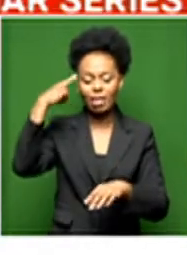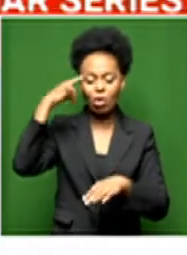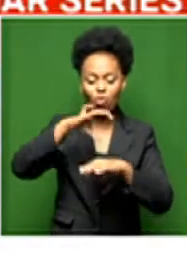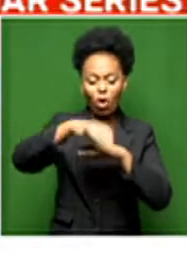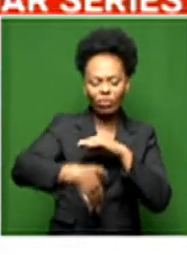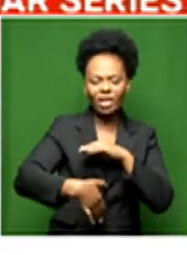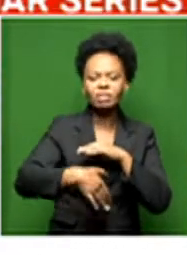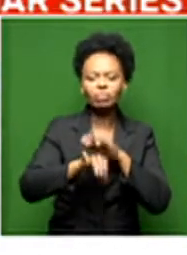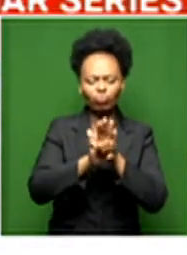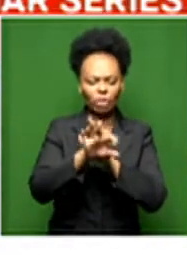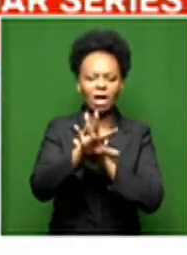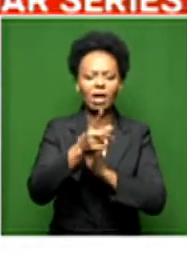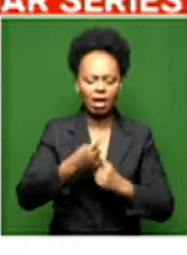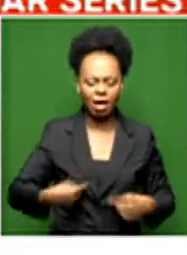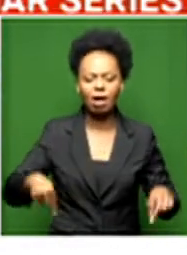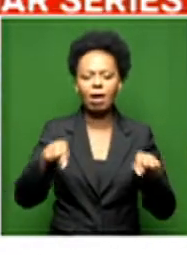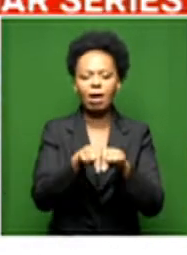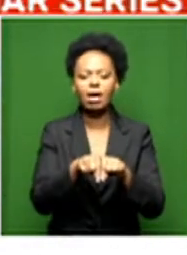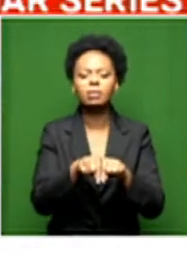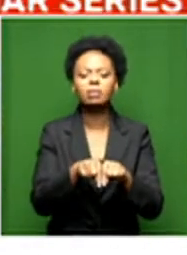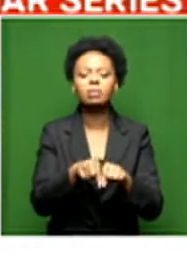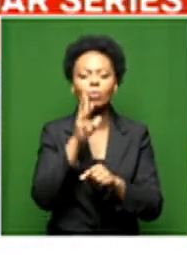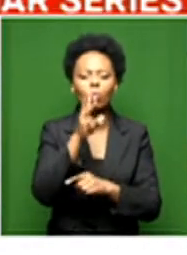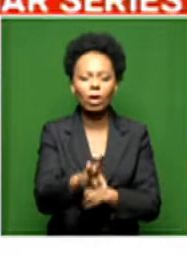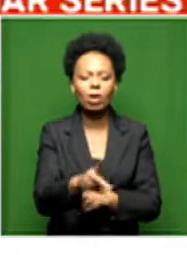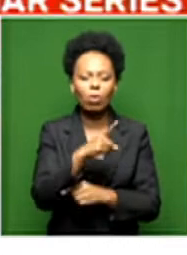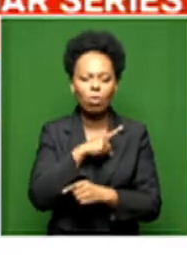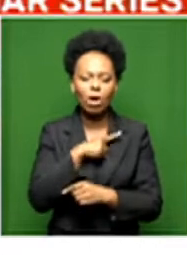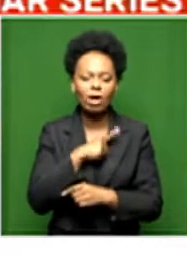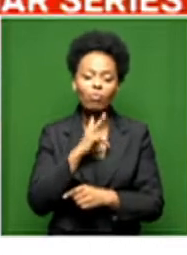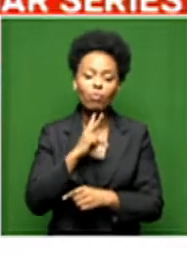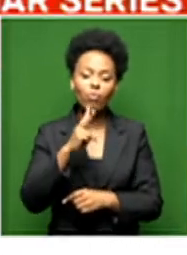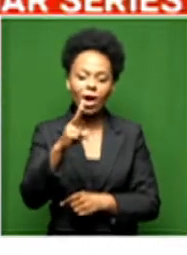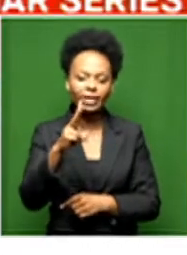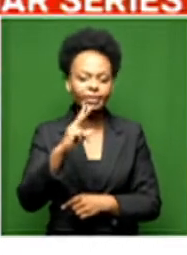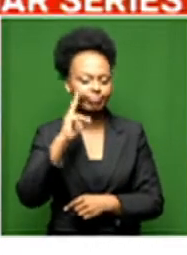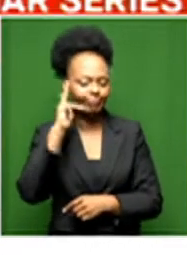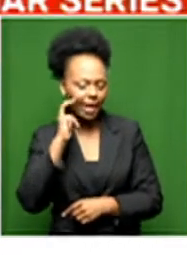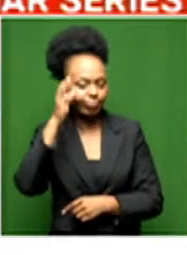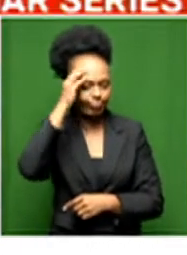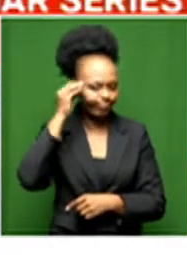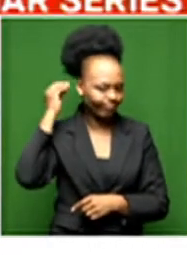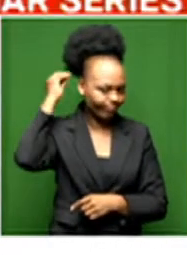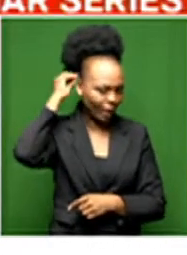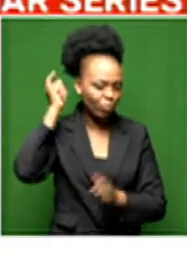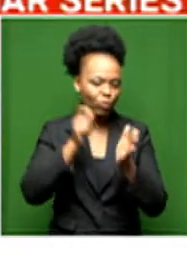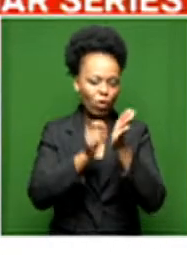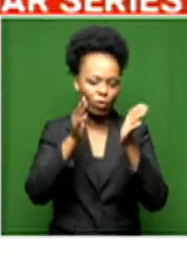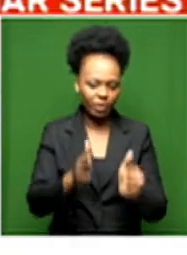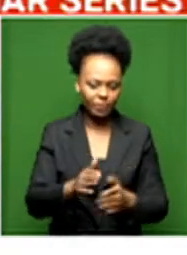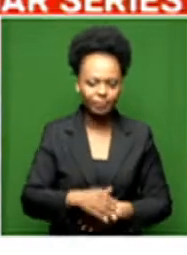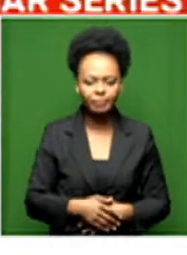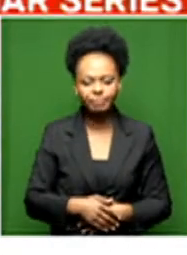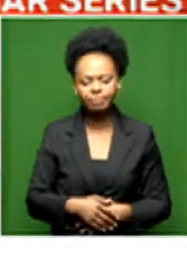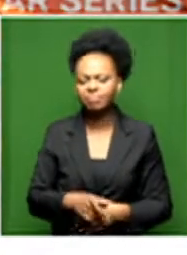us towards that kind of recognition of our voices as authors. How do we remedy